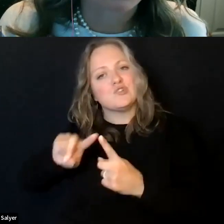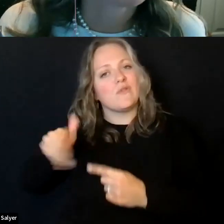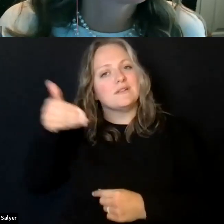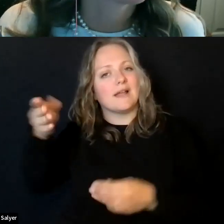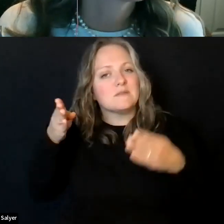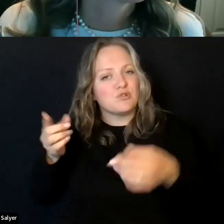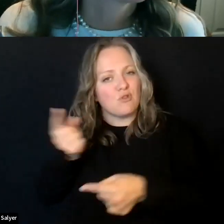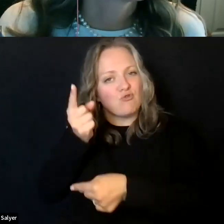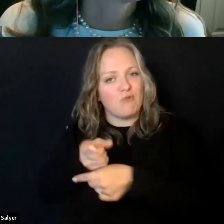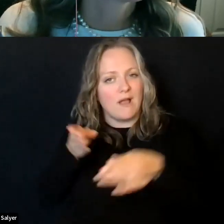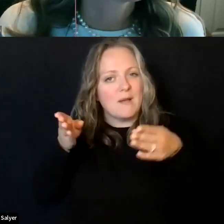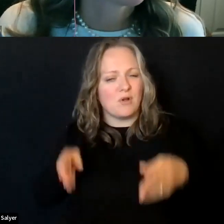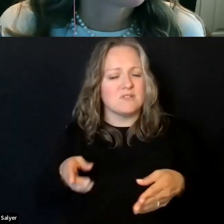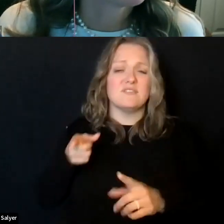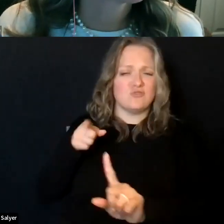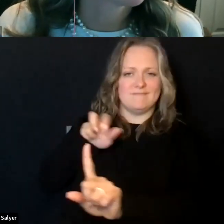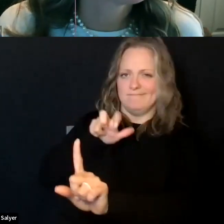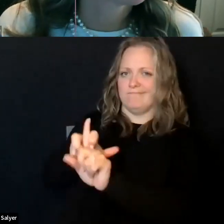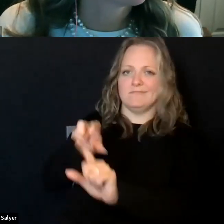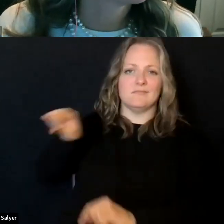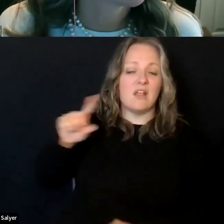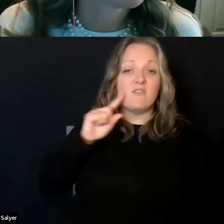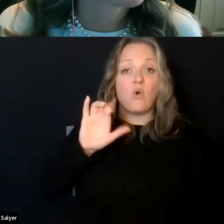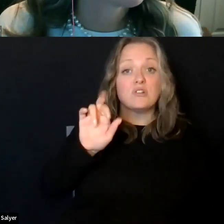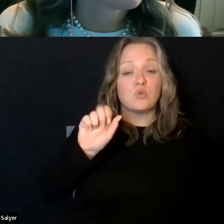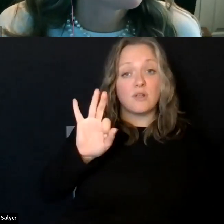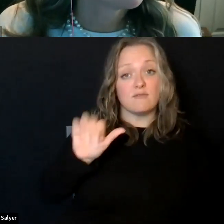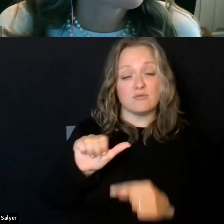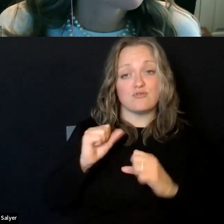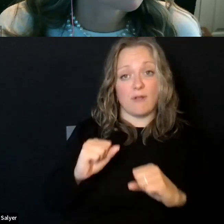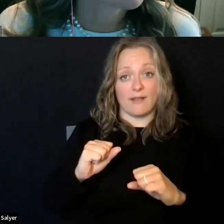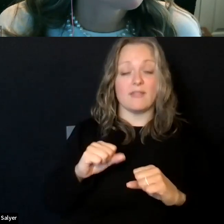regarding Sources of Strength. As far as trainings, we'll drop